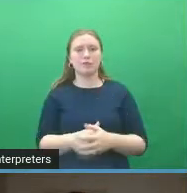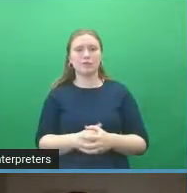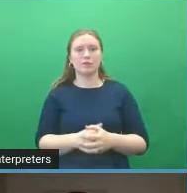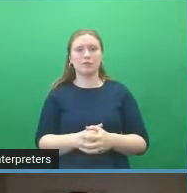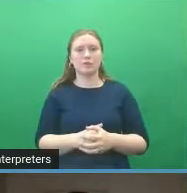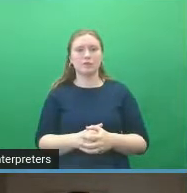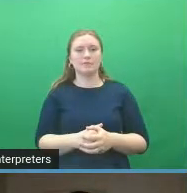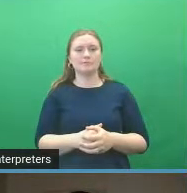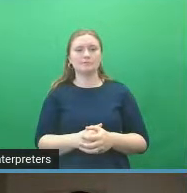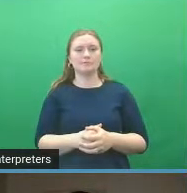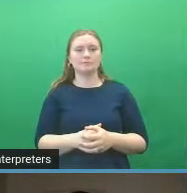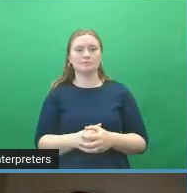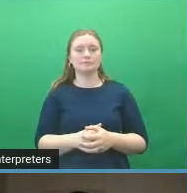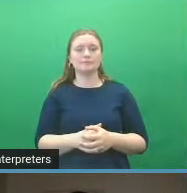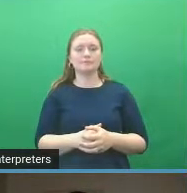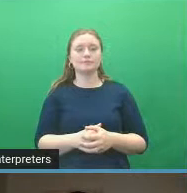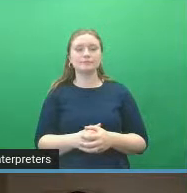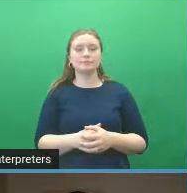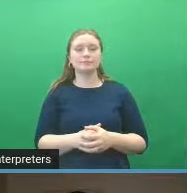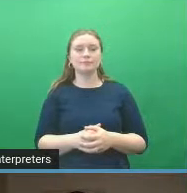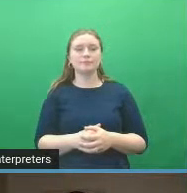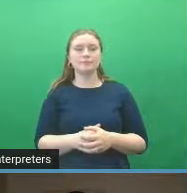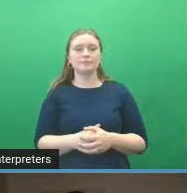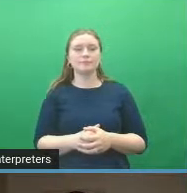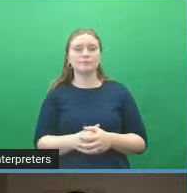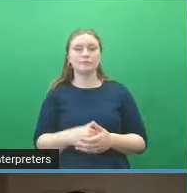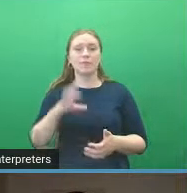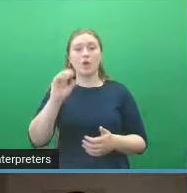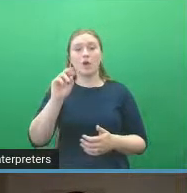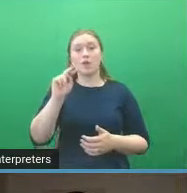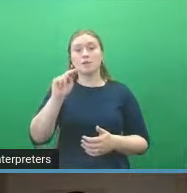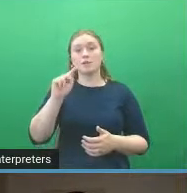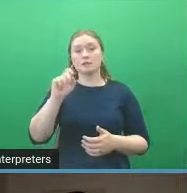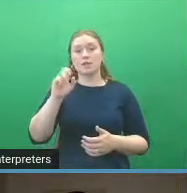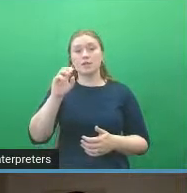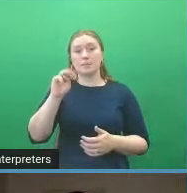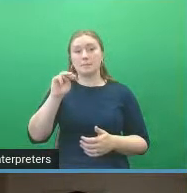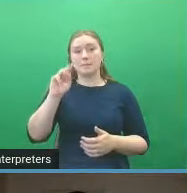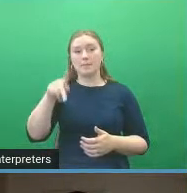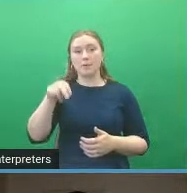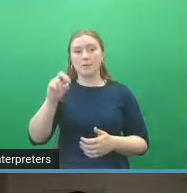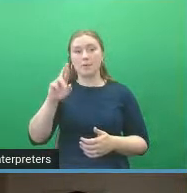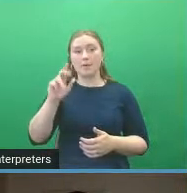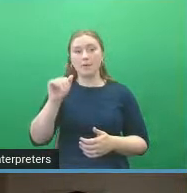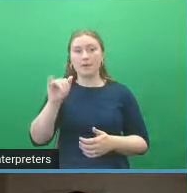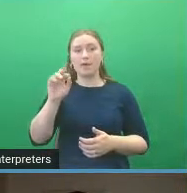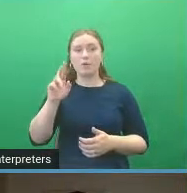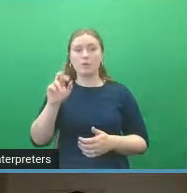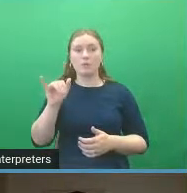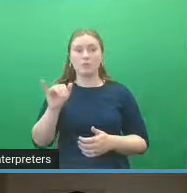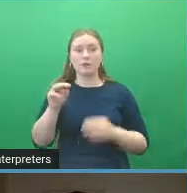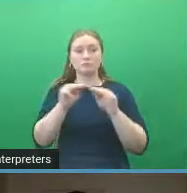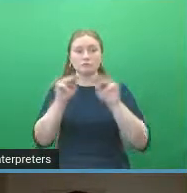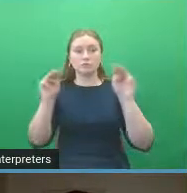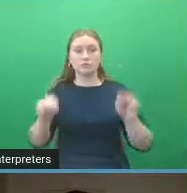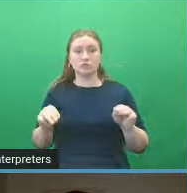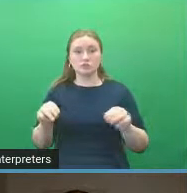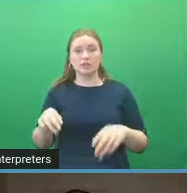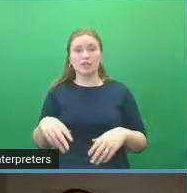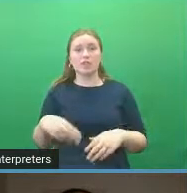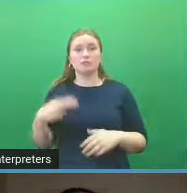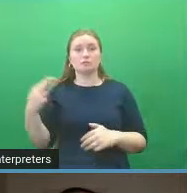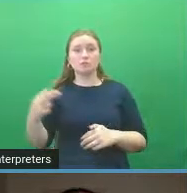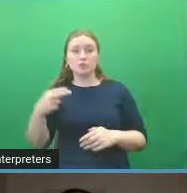increase engagement. The Contemporary Art Museum of Houston, their teen council created a Zoom interview event focused on